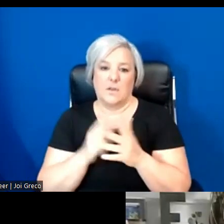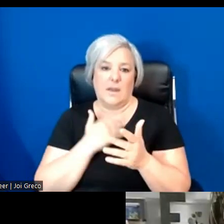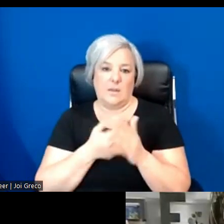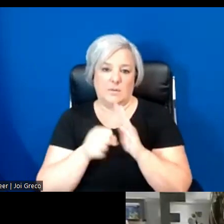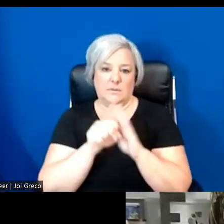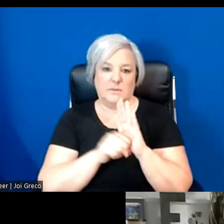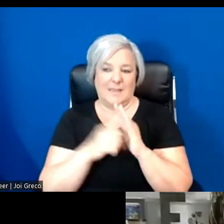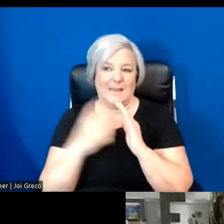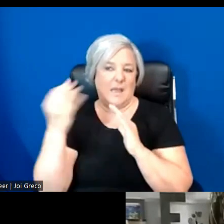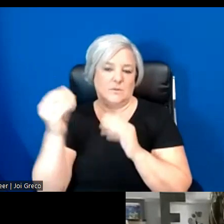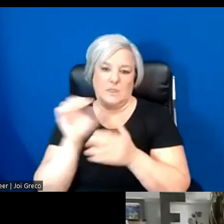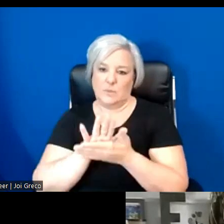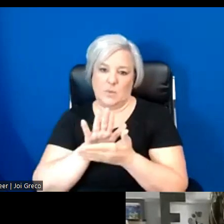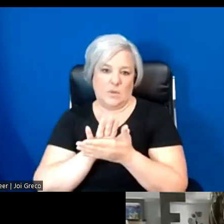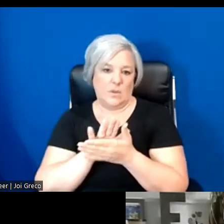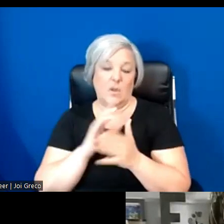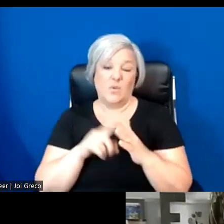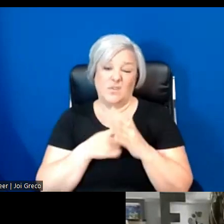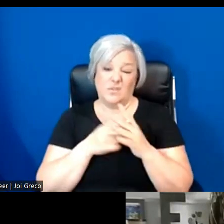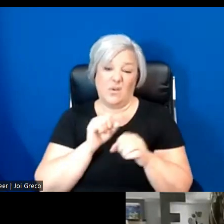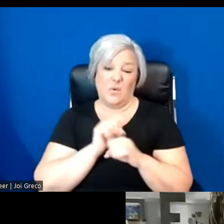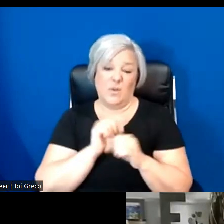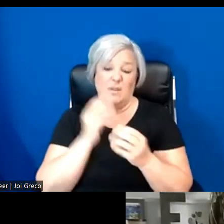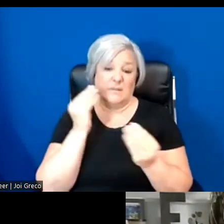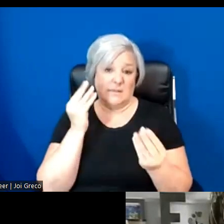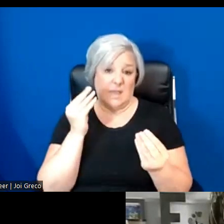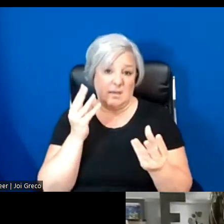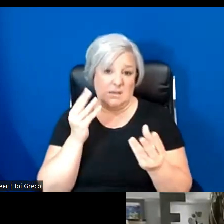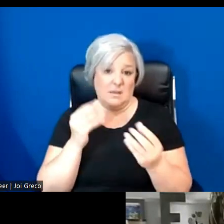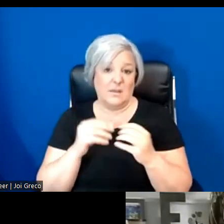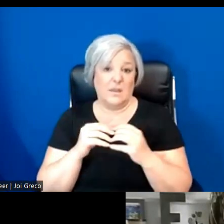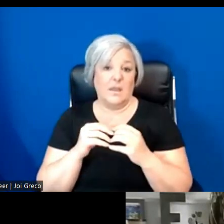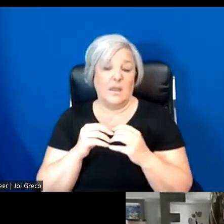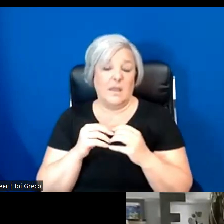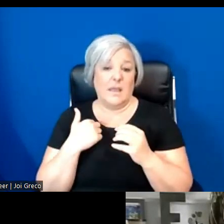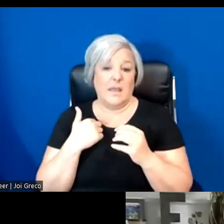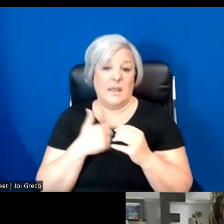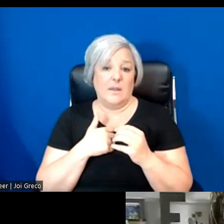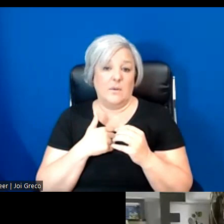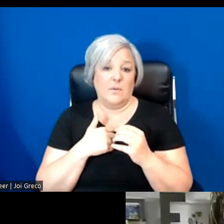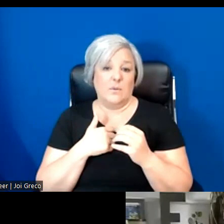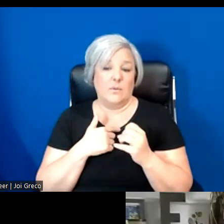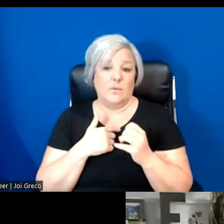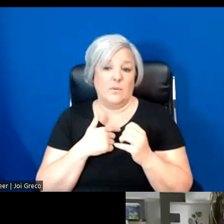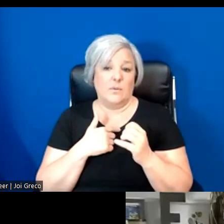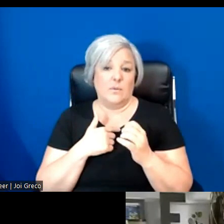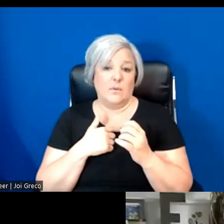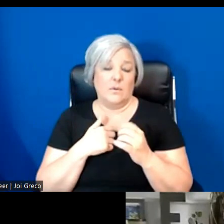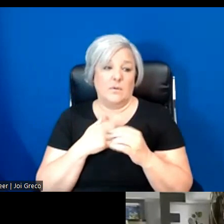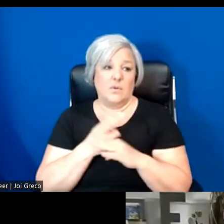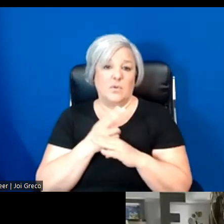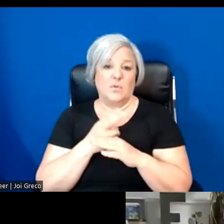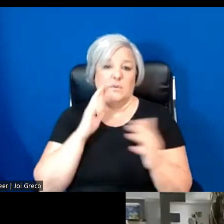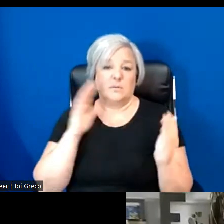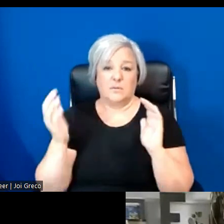the school system. I mean, we started with data, and we, you know, I use this metaphor